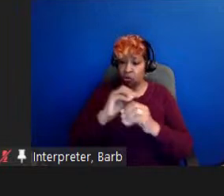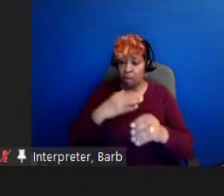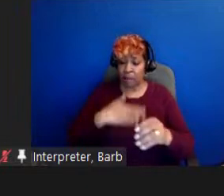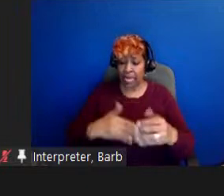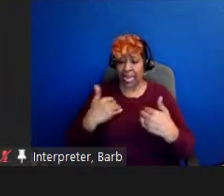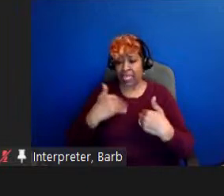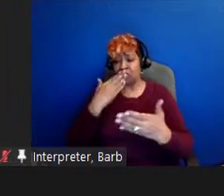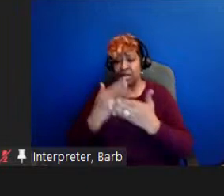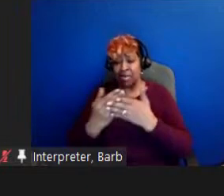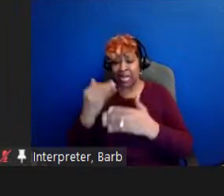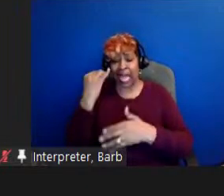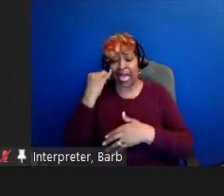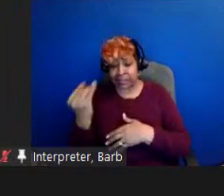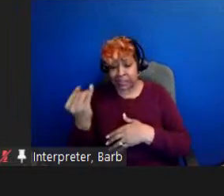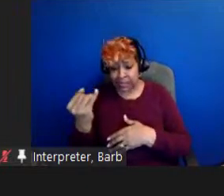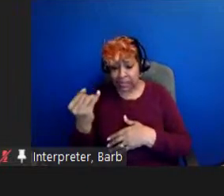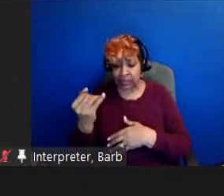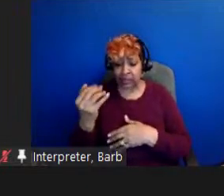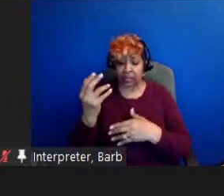looking?